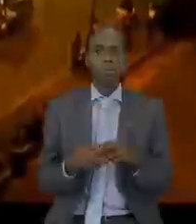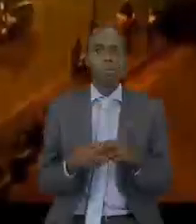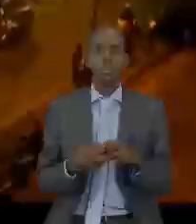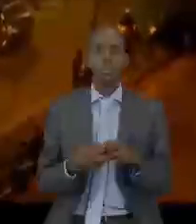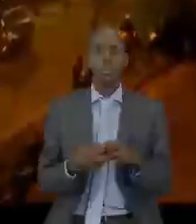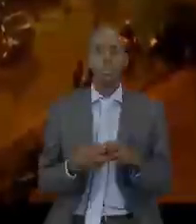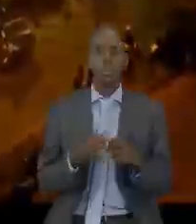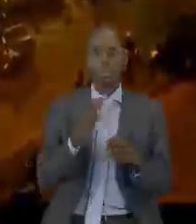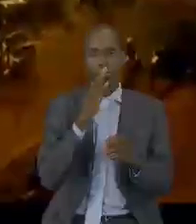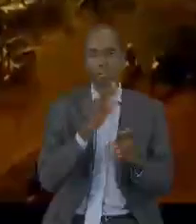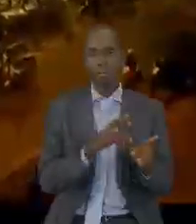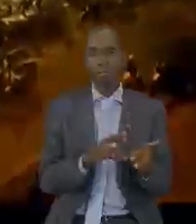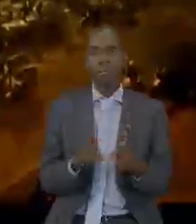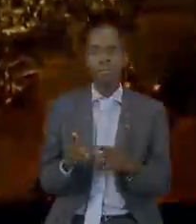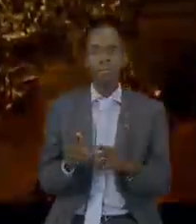Get ready.